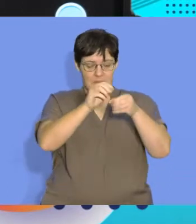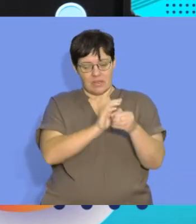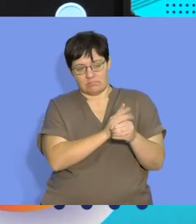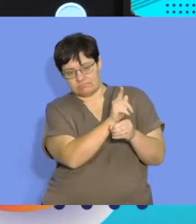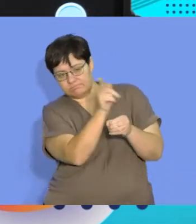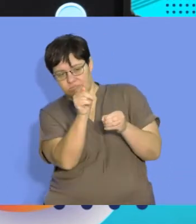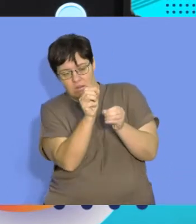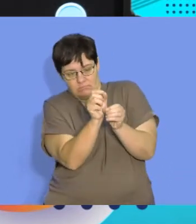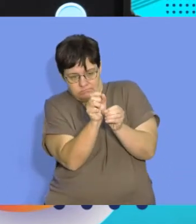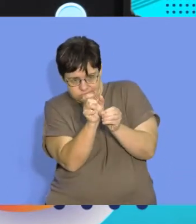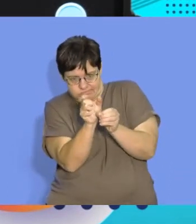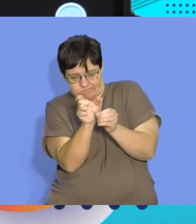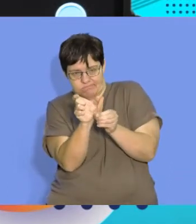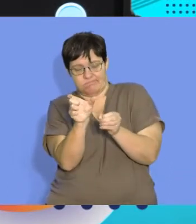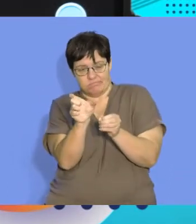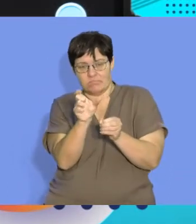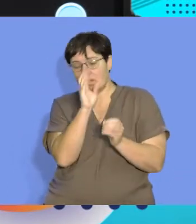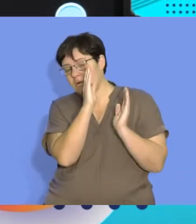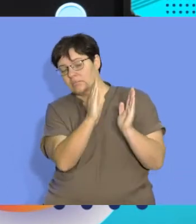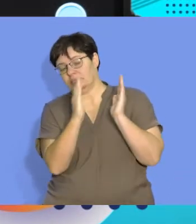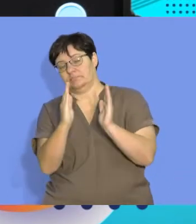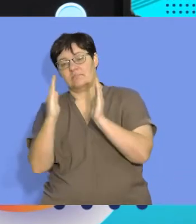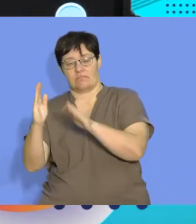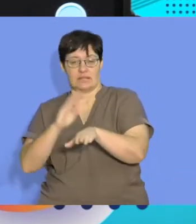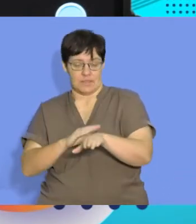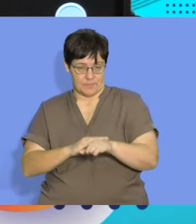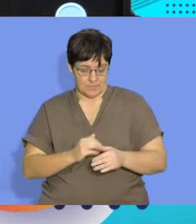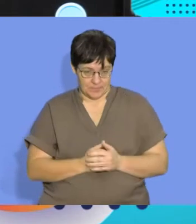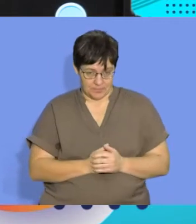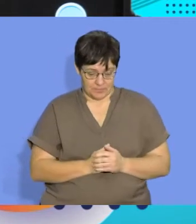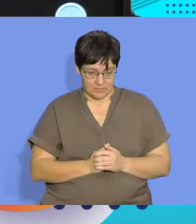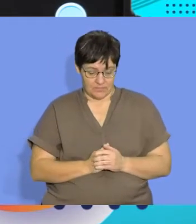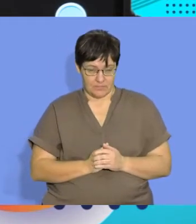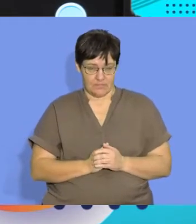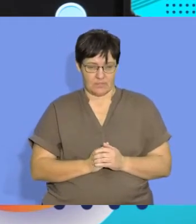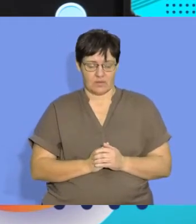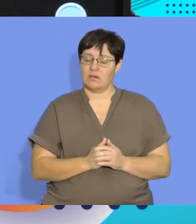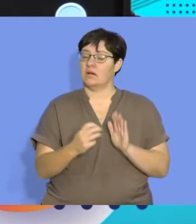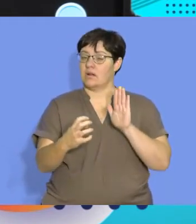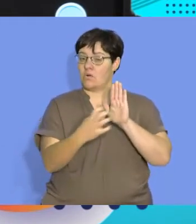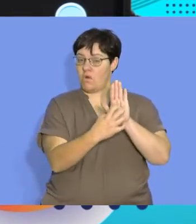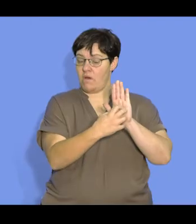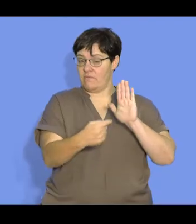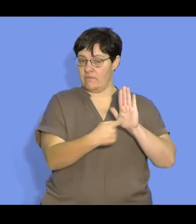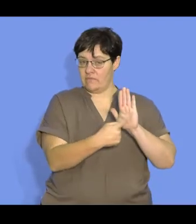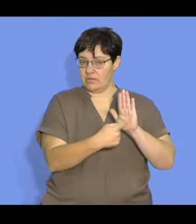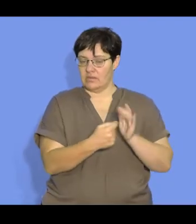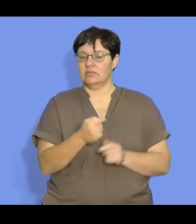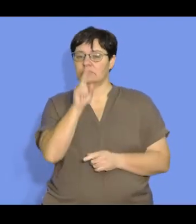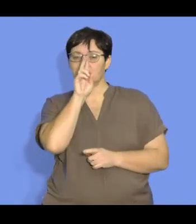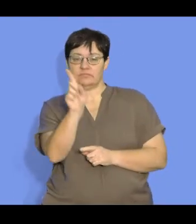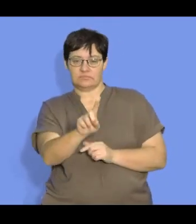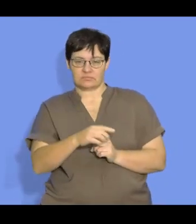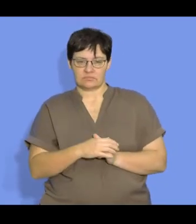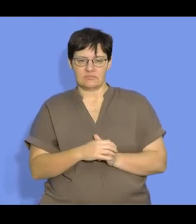gas syringe and took readings over regular time periods. A graph for that will look like